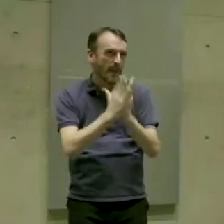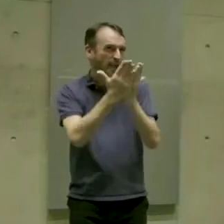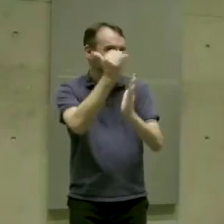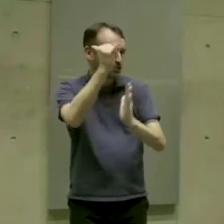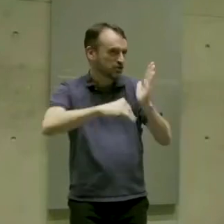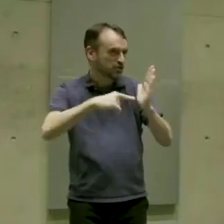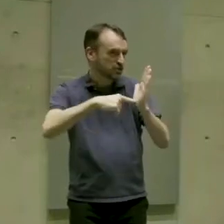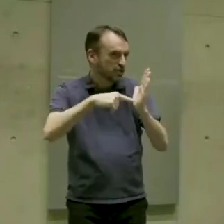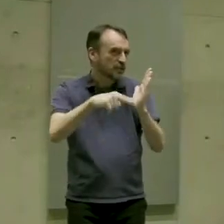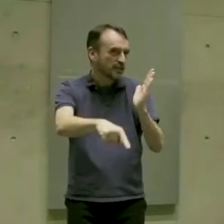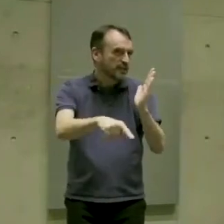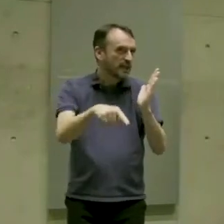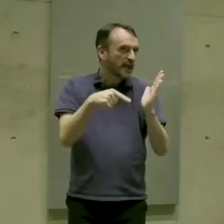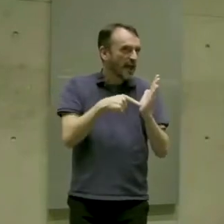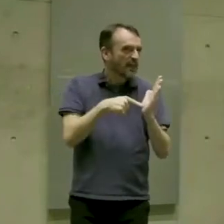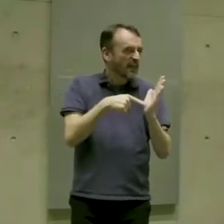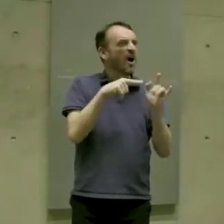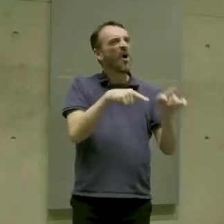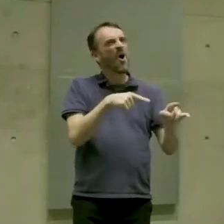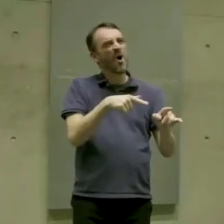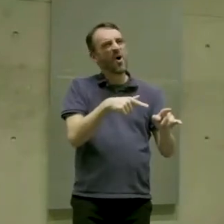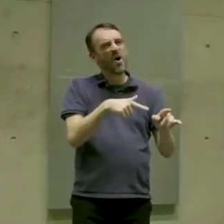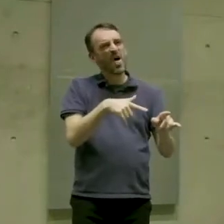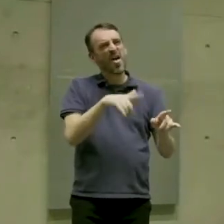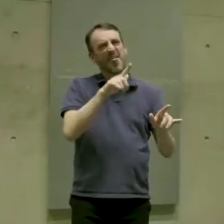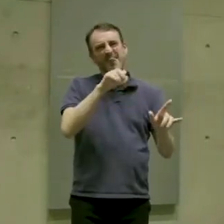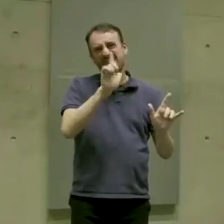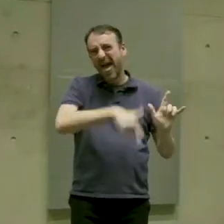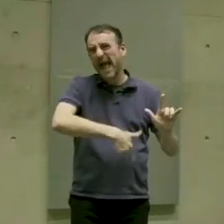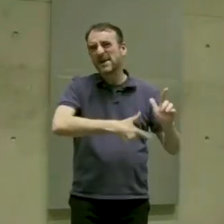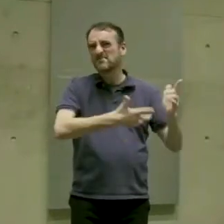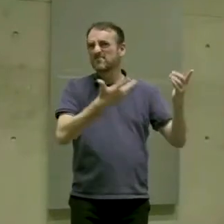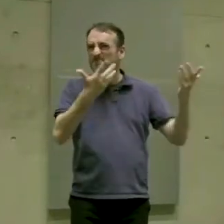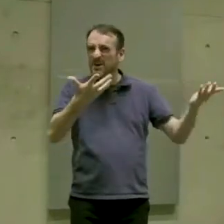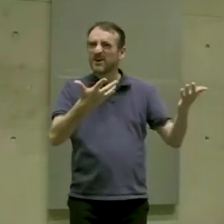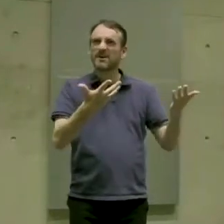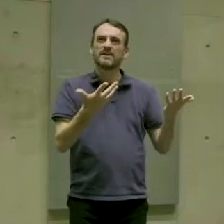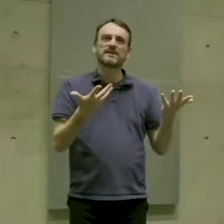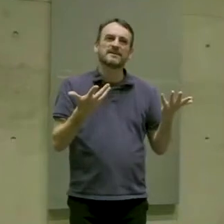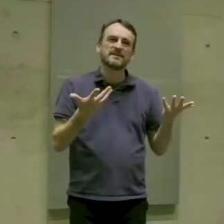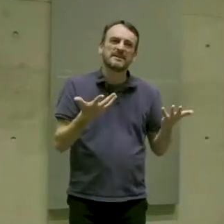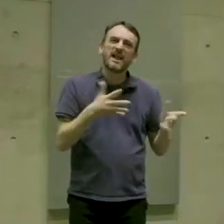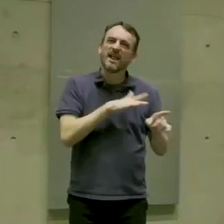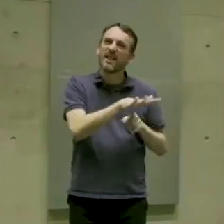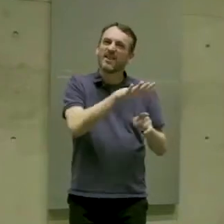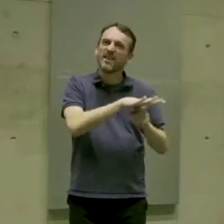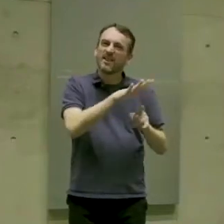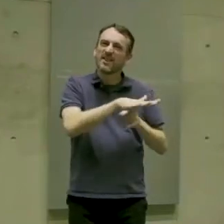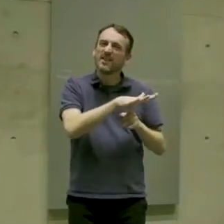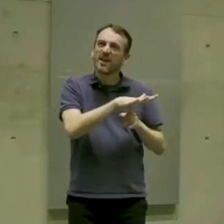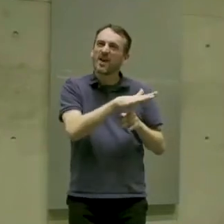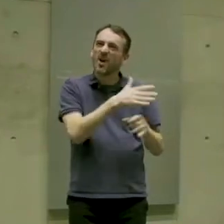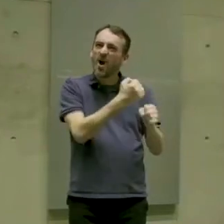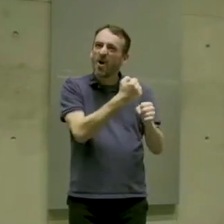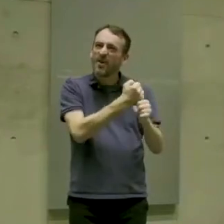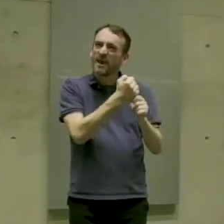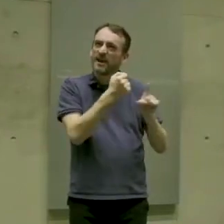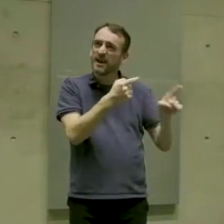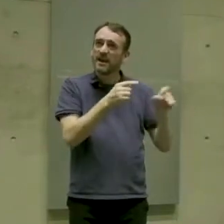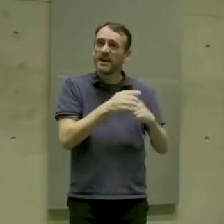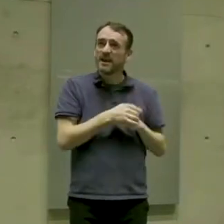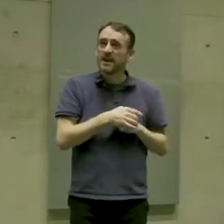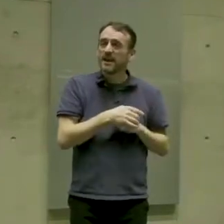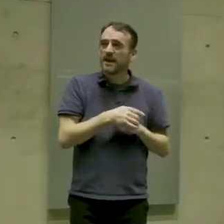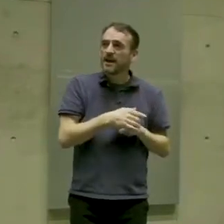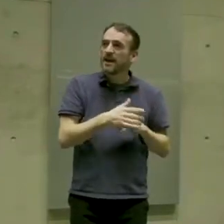this is kind of lame and contrived. And mostly it is. I mean, I don't know if anyone in the audience has read The Mysteries of Rodolfo, but